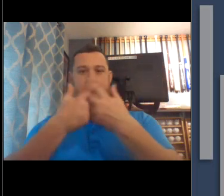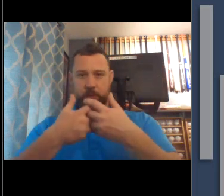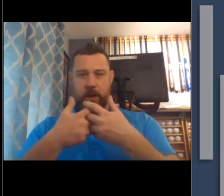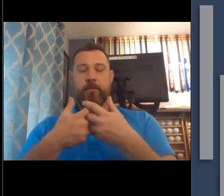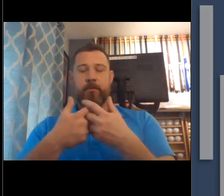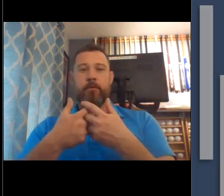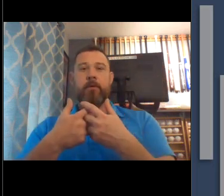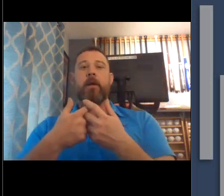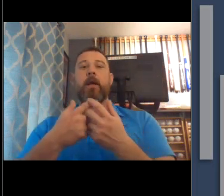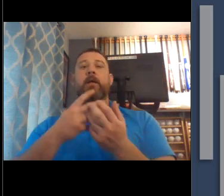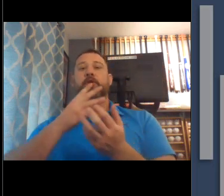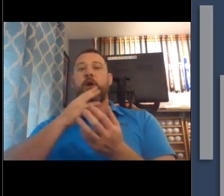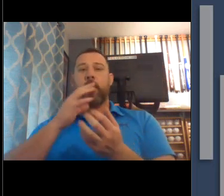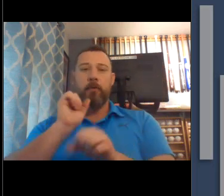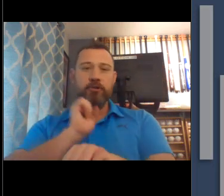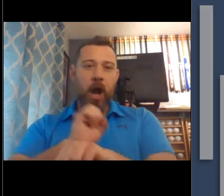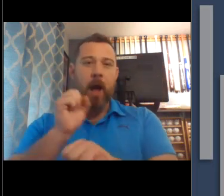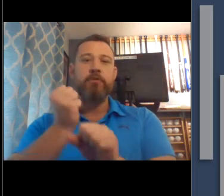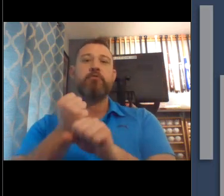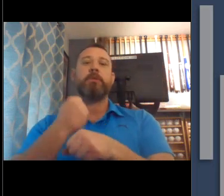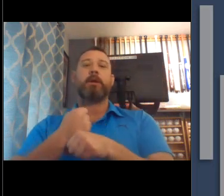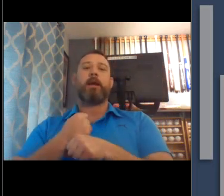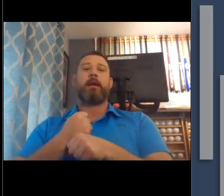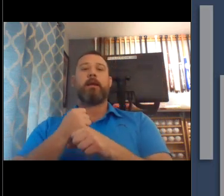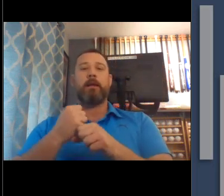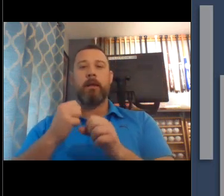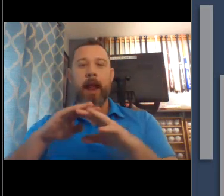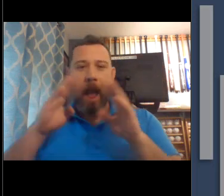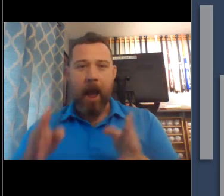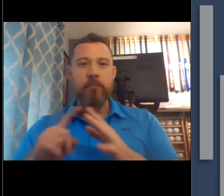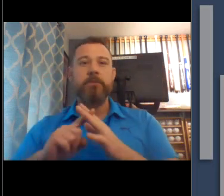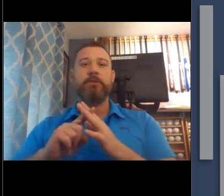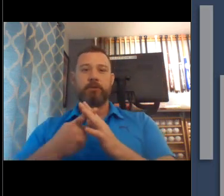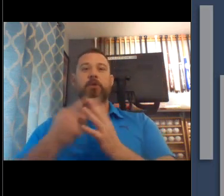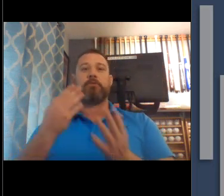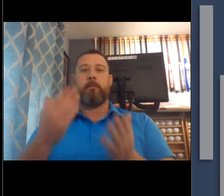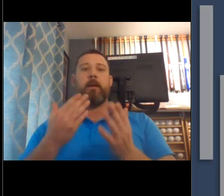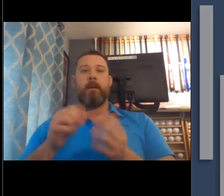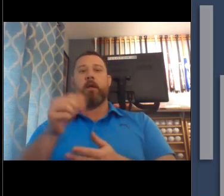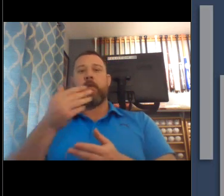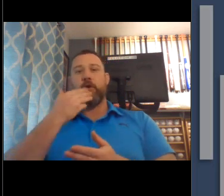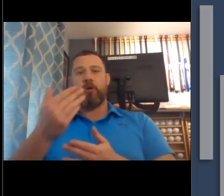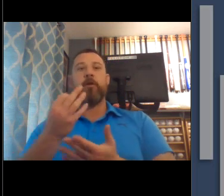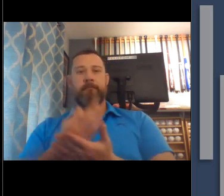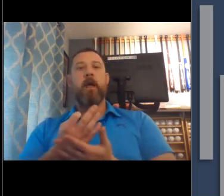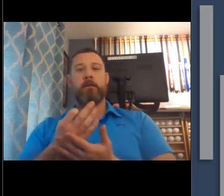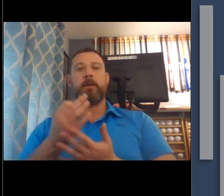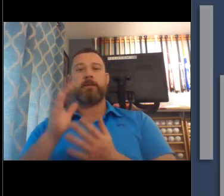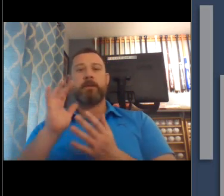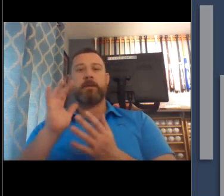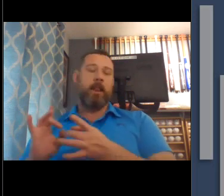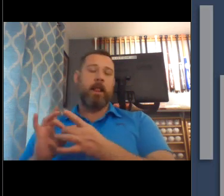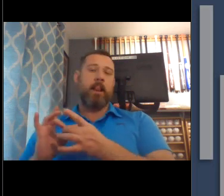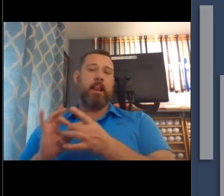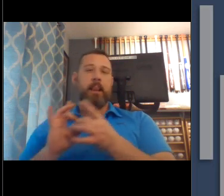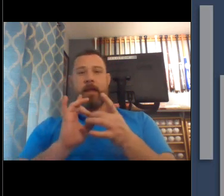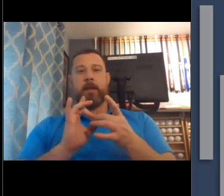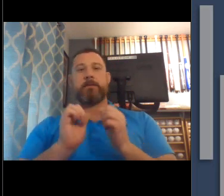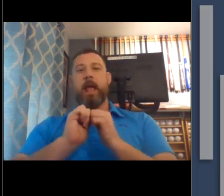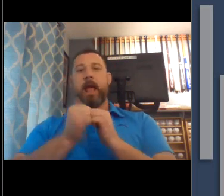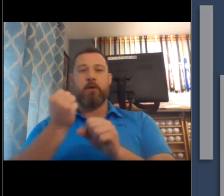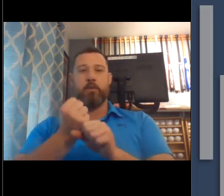as you're talking about jobs created, that maybe housing starts would be another good fact, because that linkage of how you're going to be